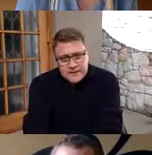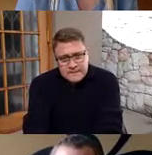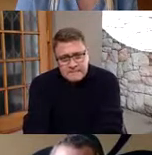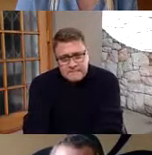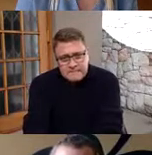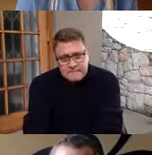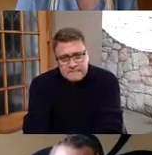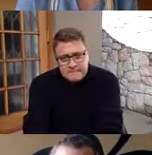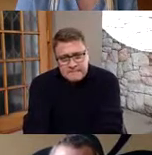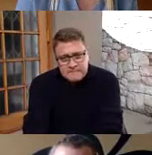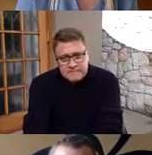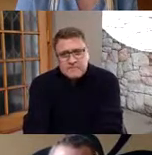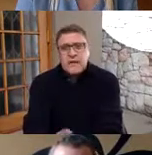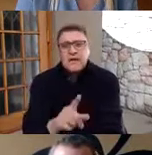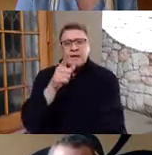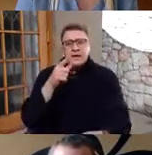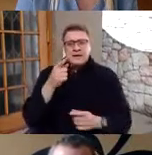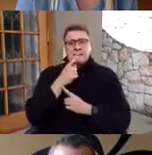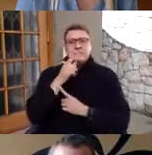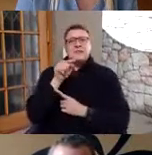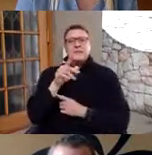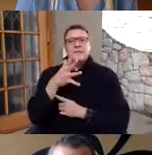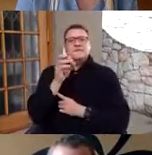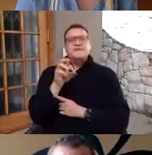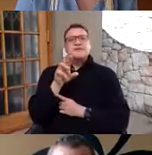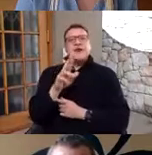That will be 50 Rand. Thank you.